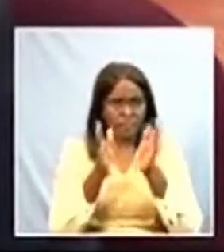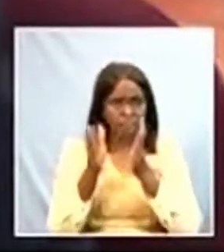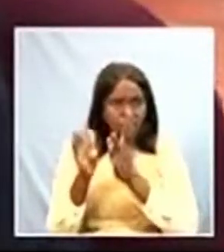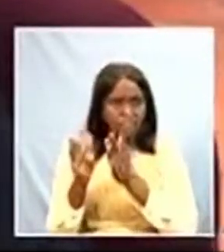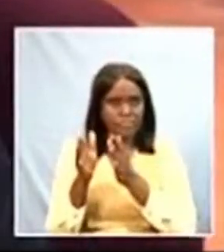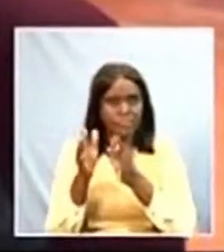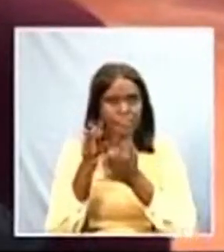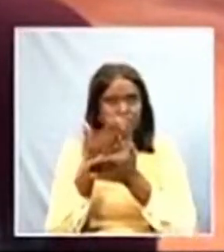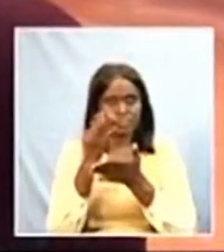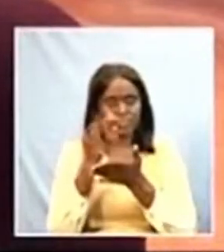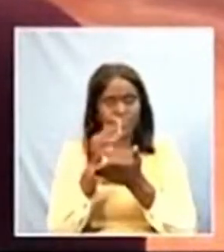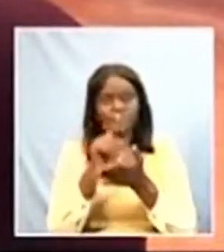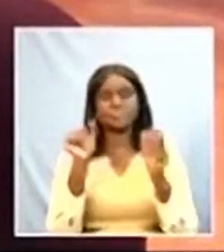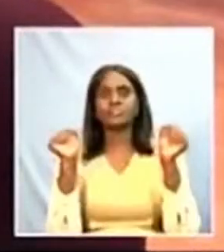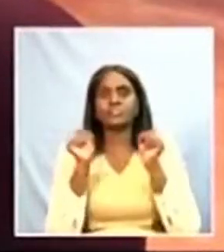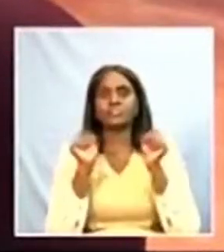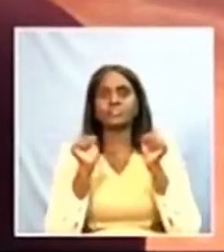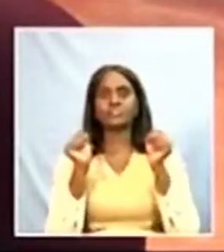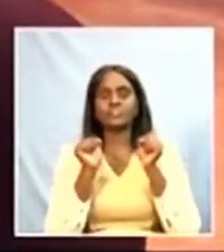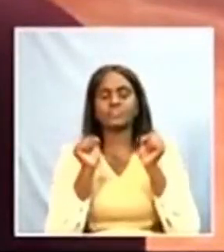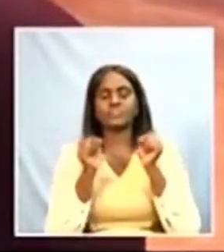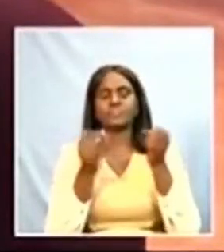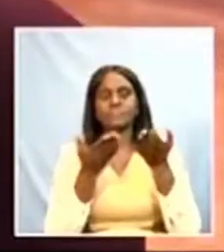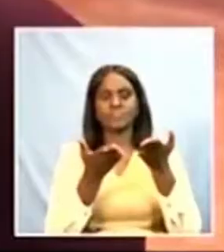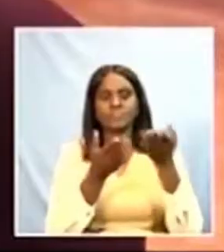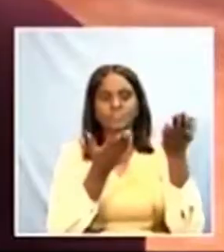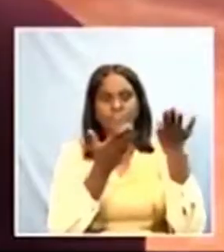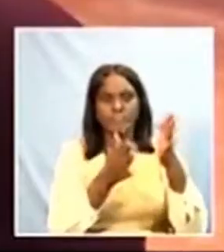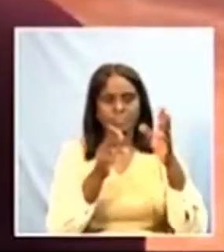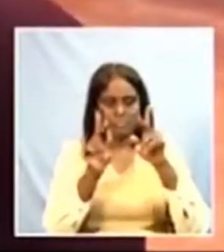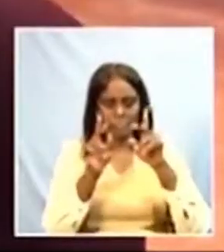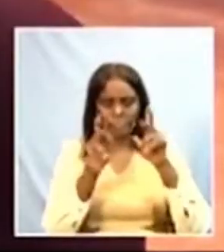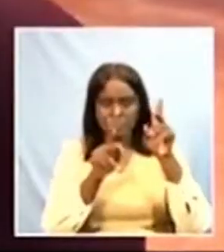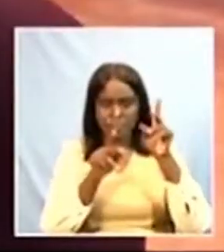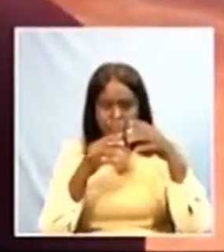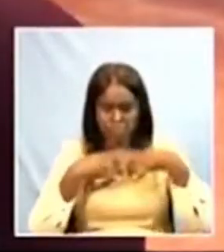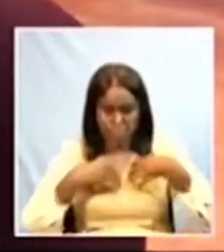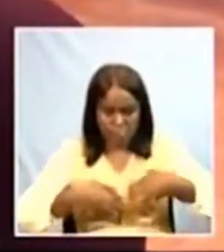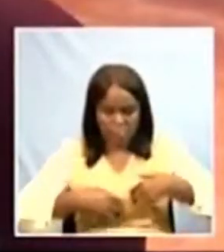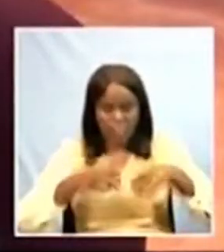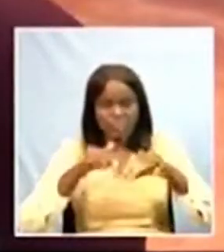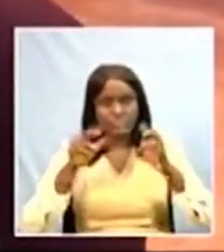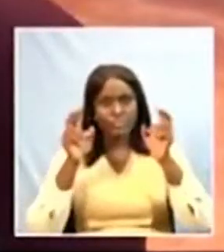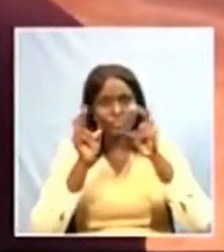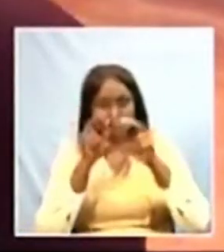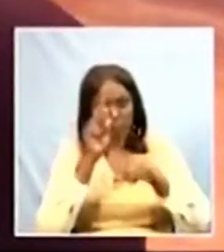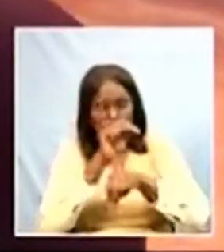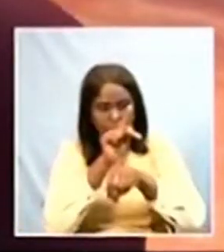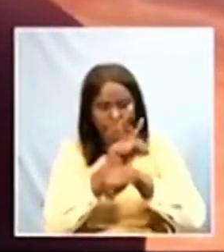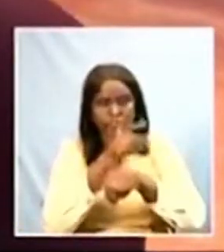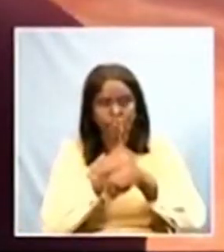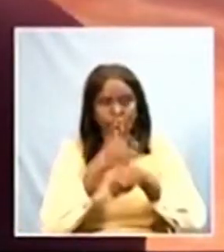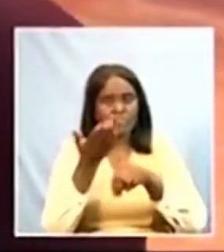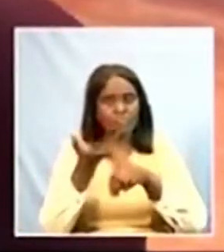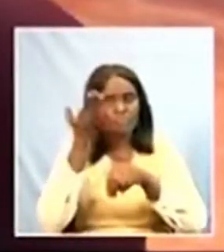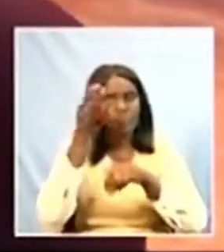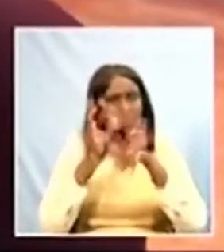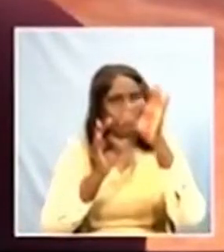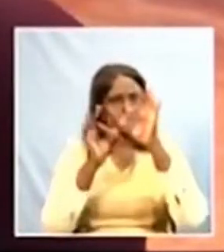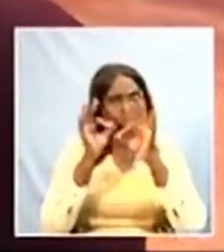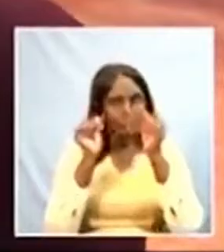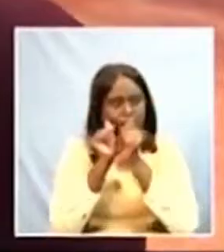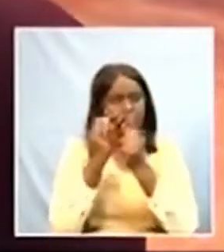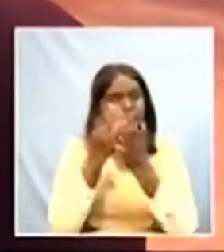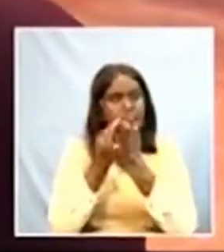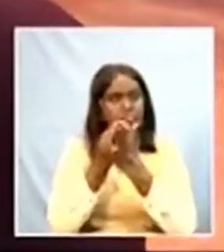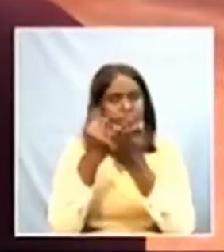the mortuary. And the contract in question had an upwards adjustment in terms of